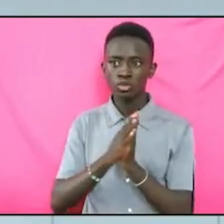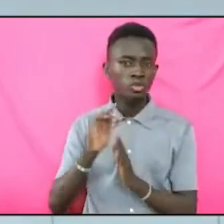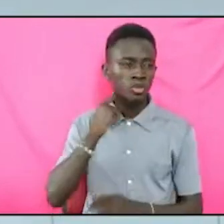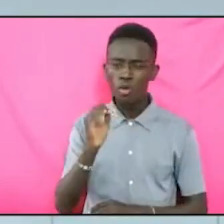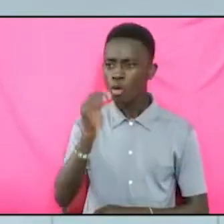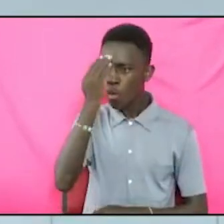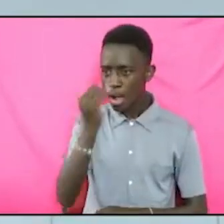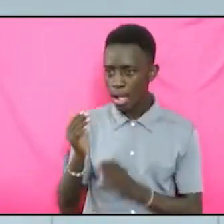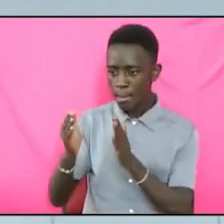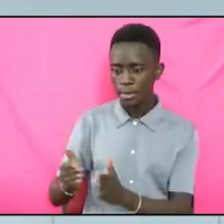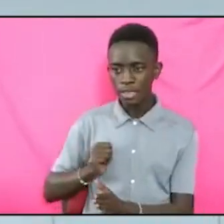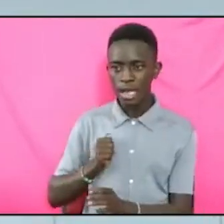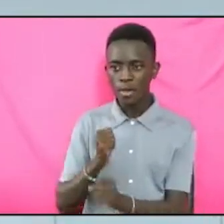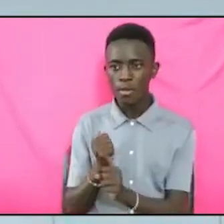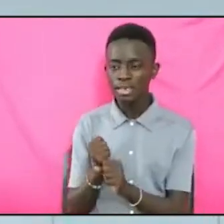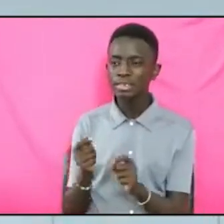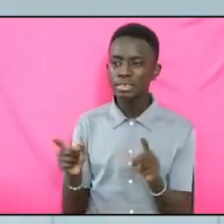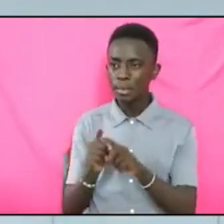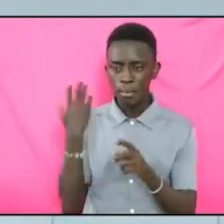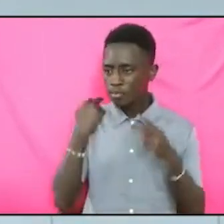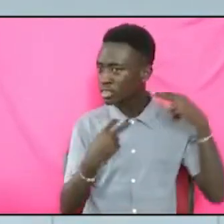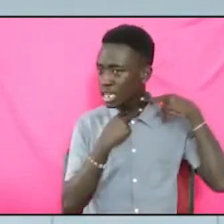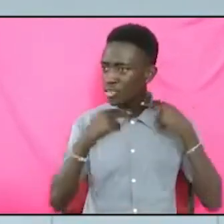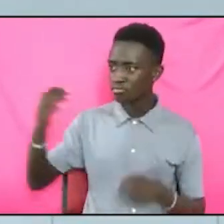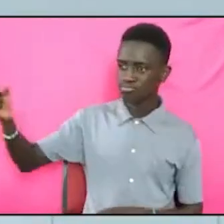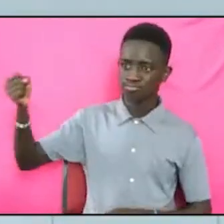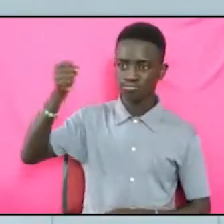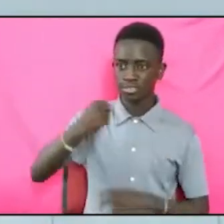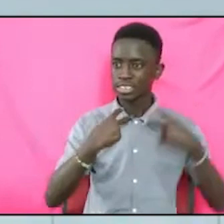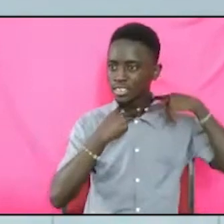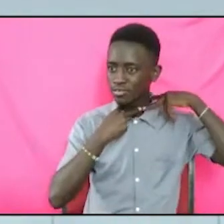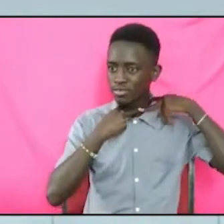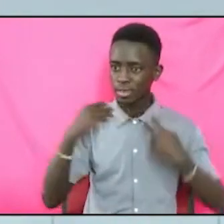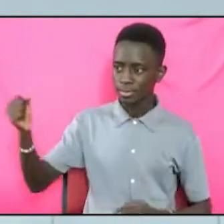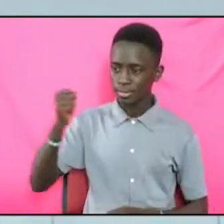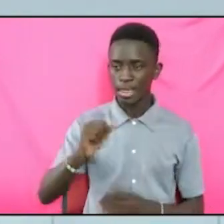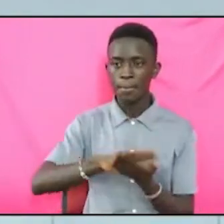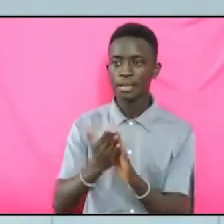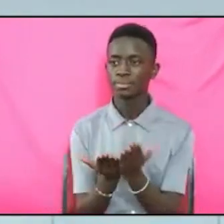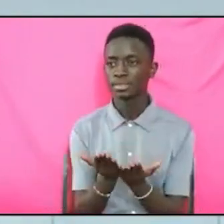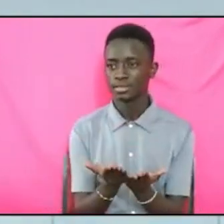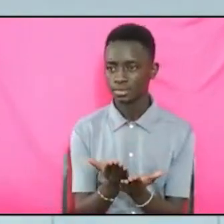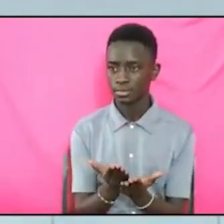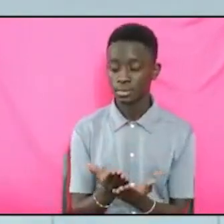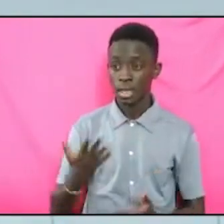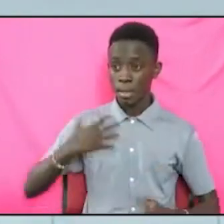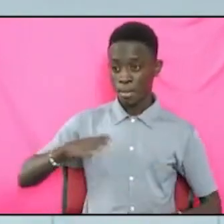a servant. When you read the history of slavery, people who were taken as slaves went